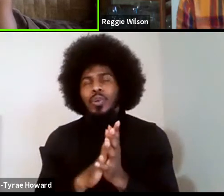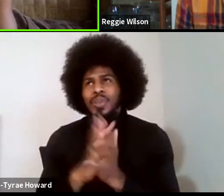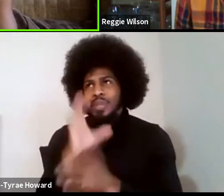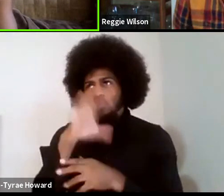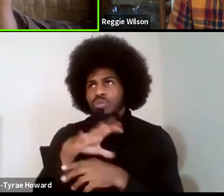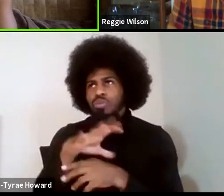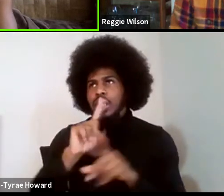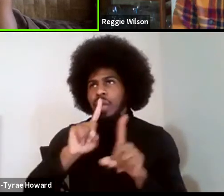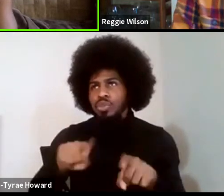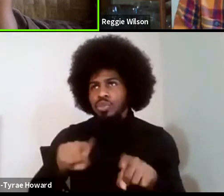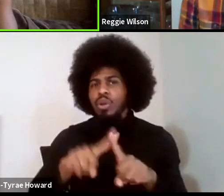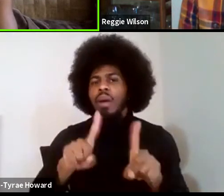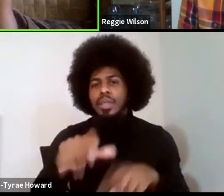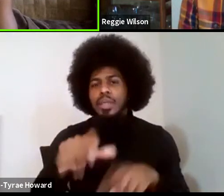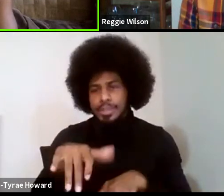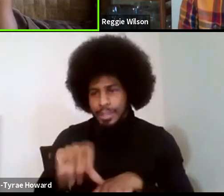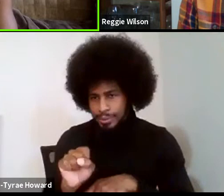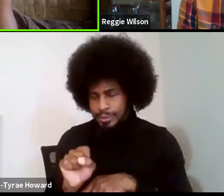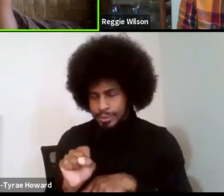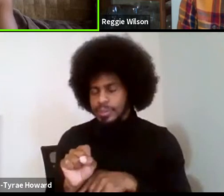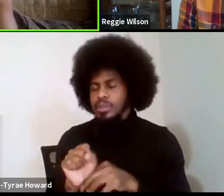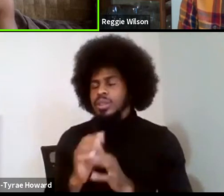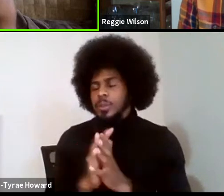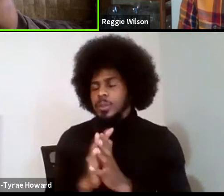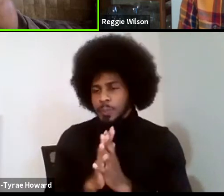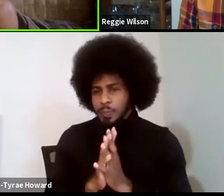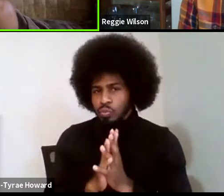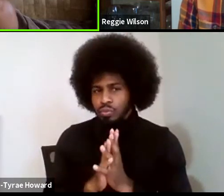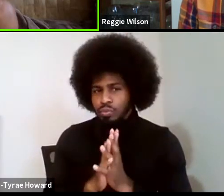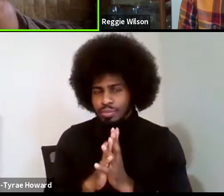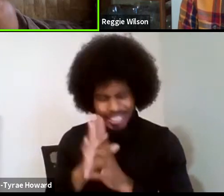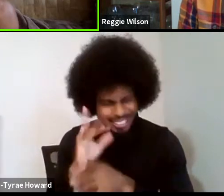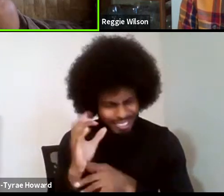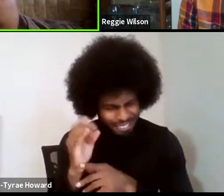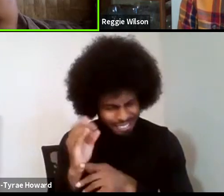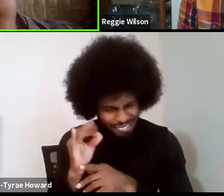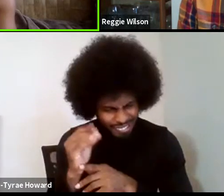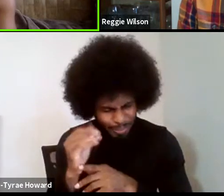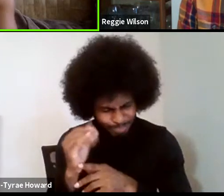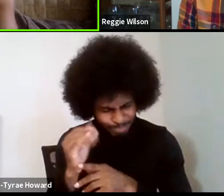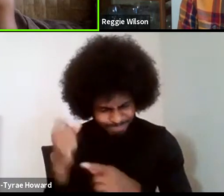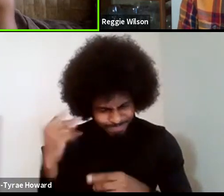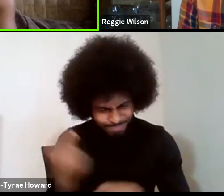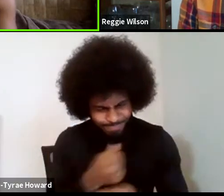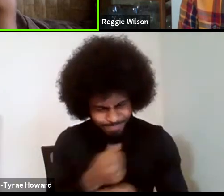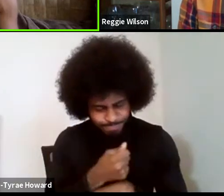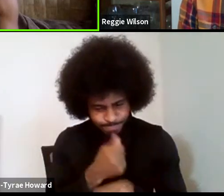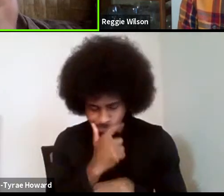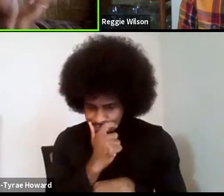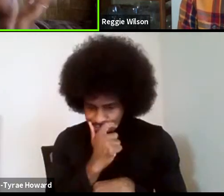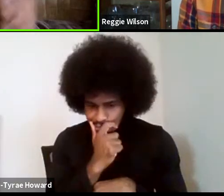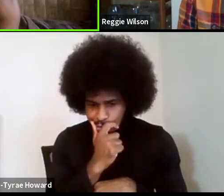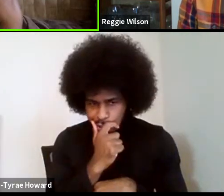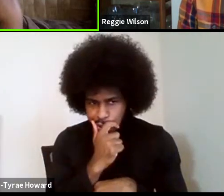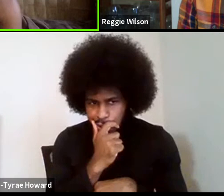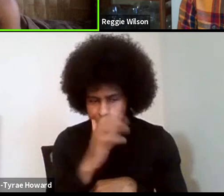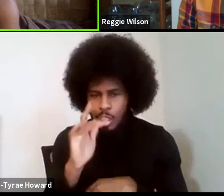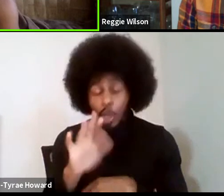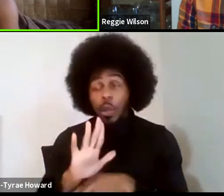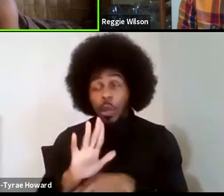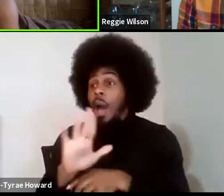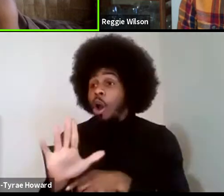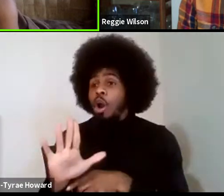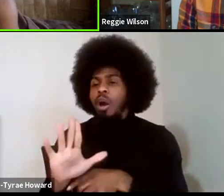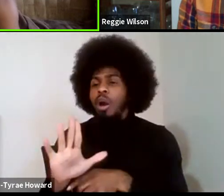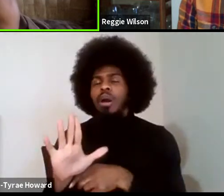Toni Morrison's, oh my God, I was just the source of self-regard. Her collection of